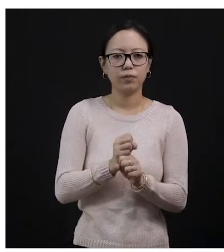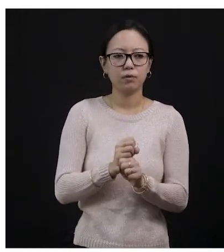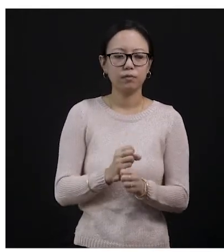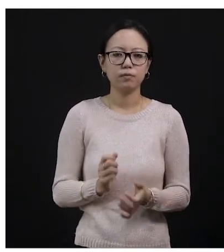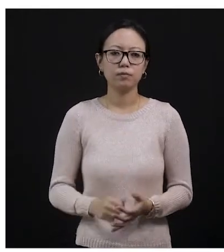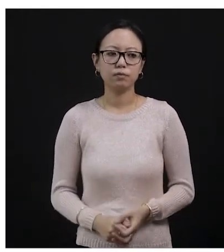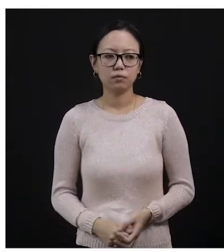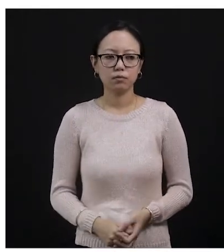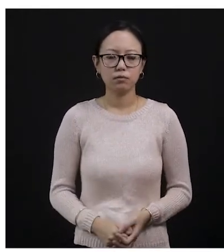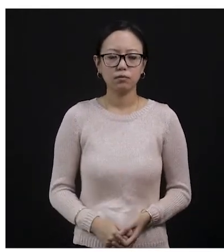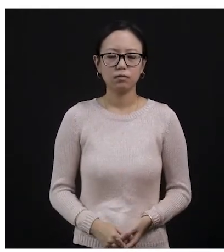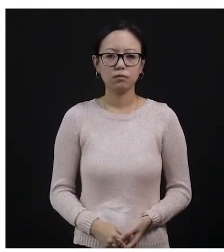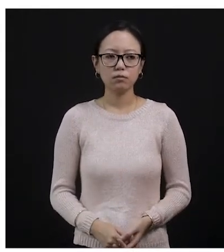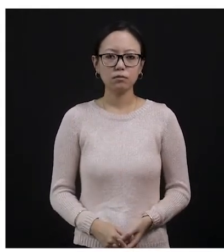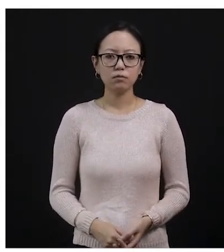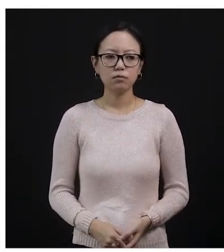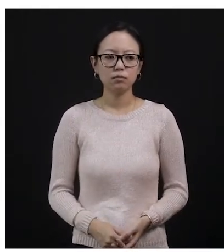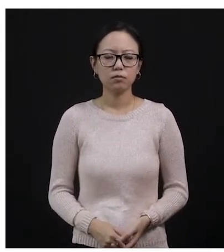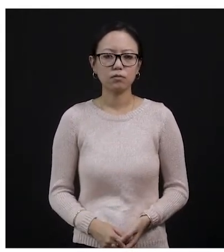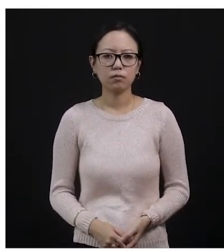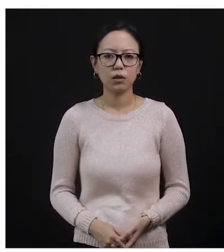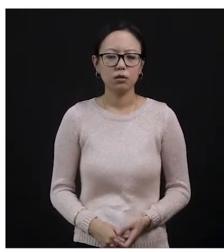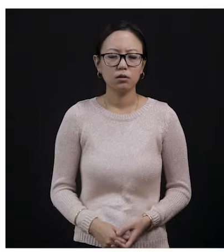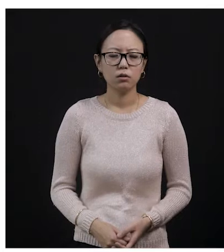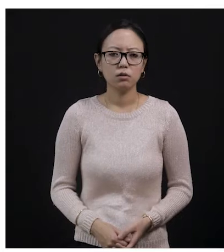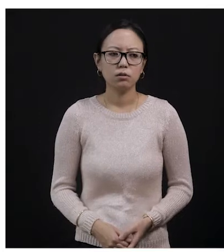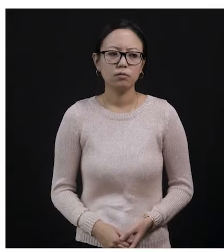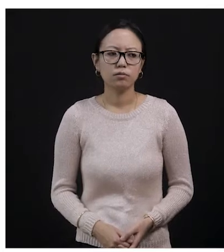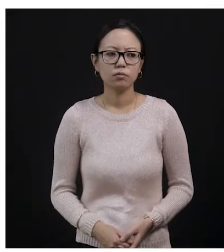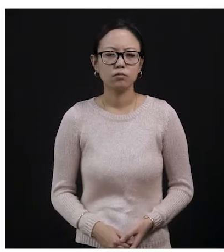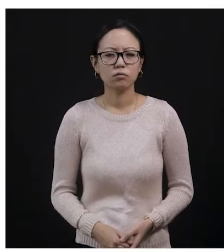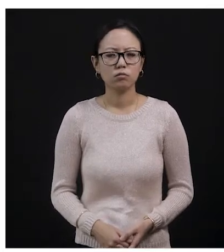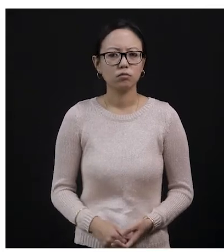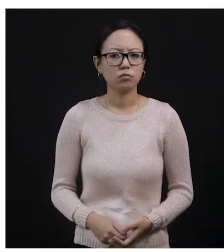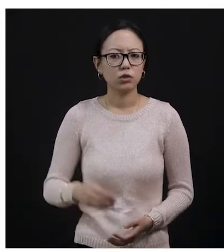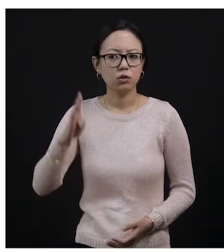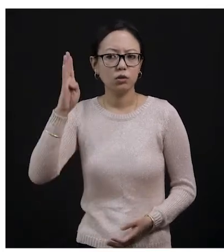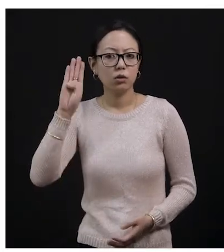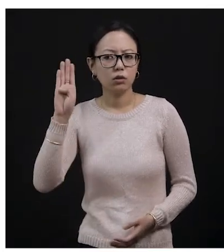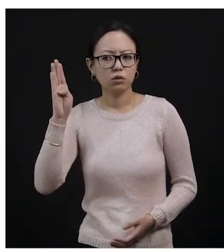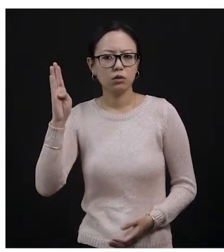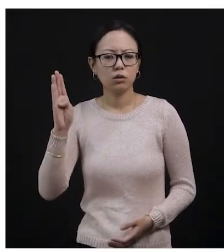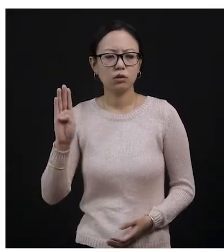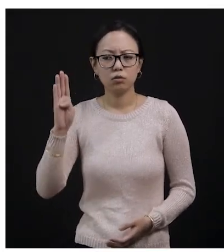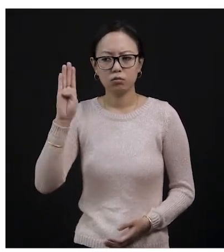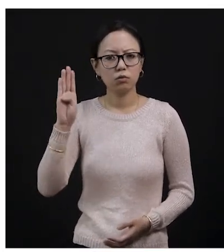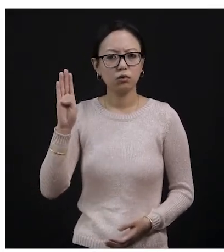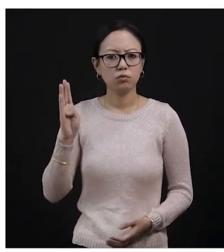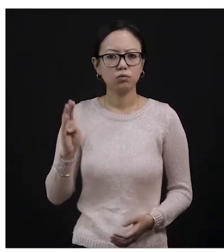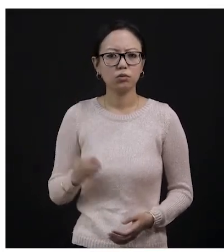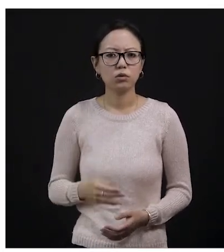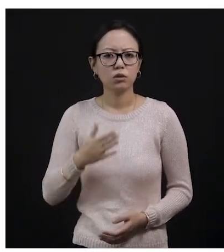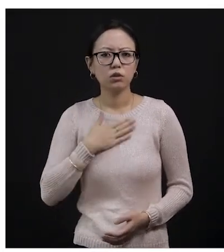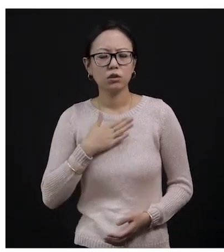gas, water. Okay, they need water, and this green pigment called chlorophyll.